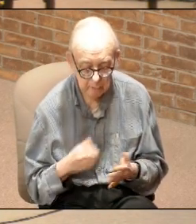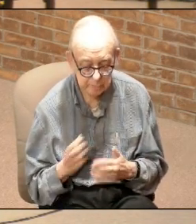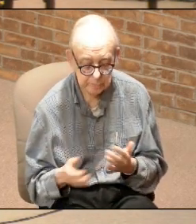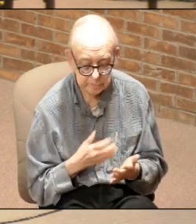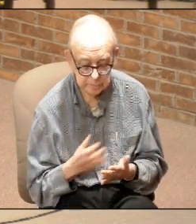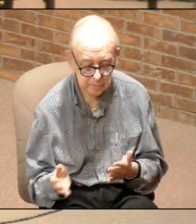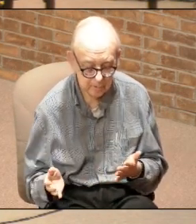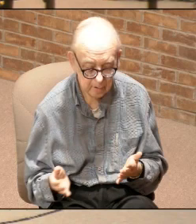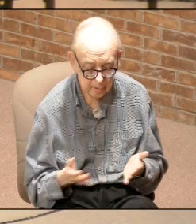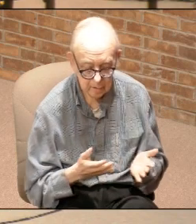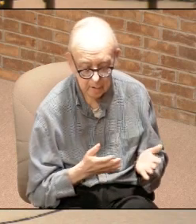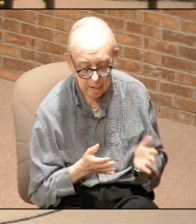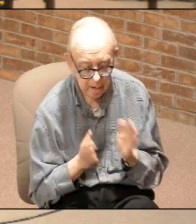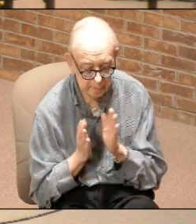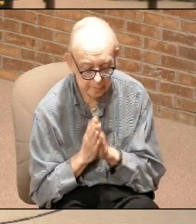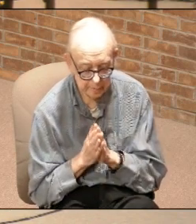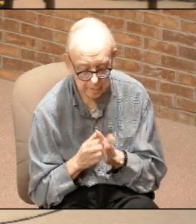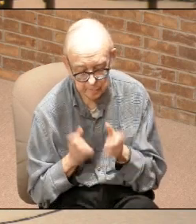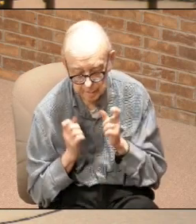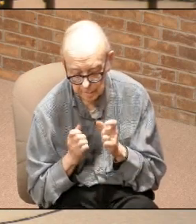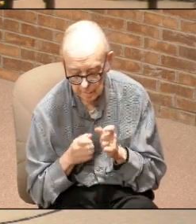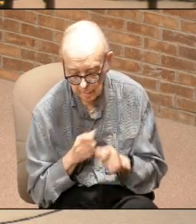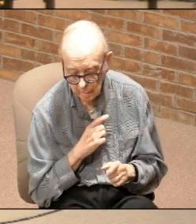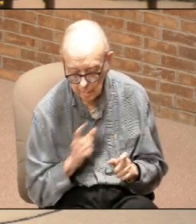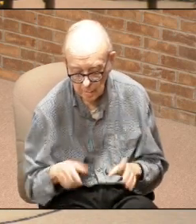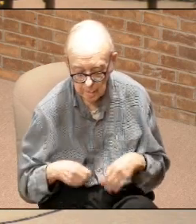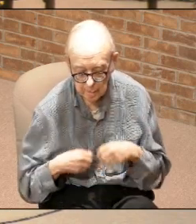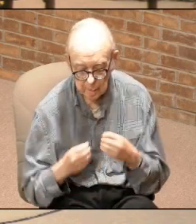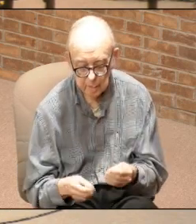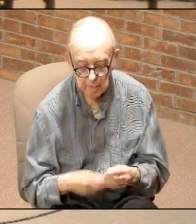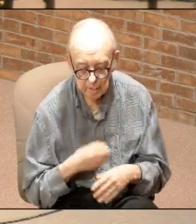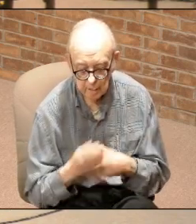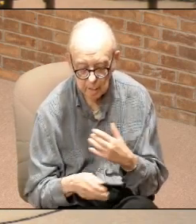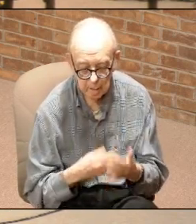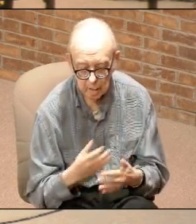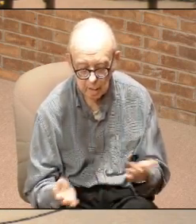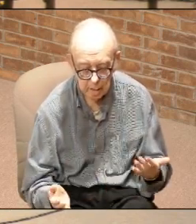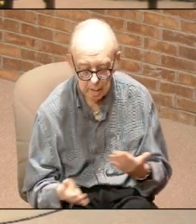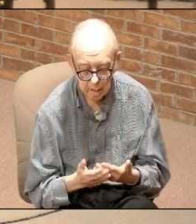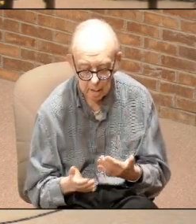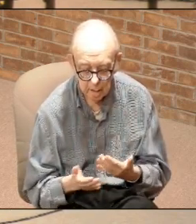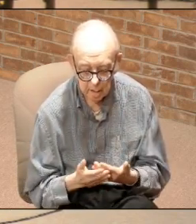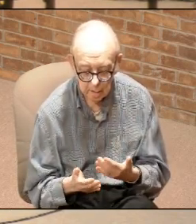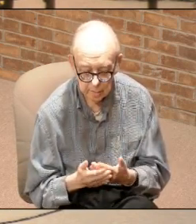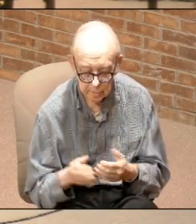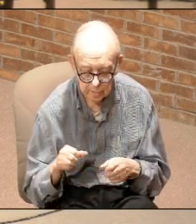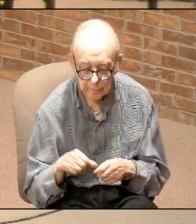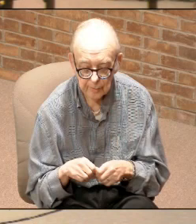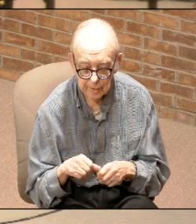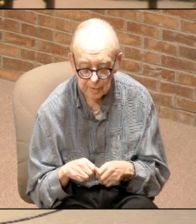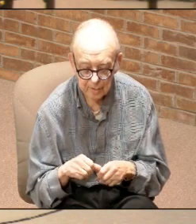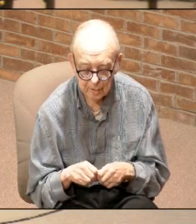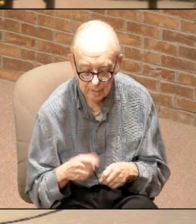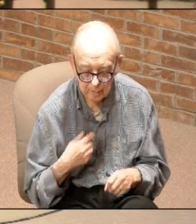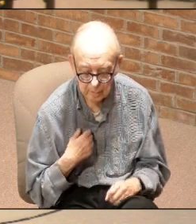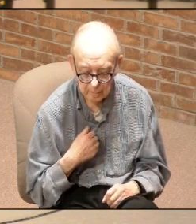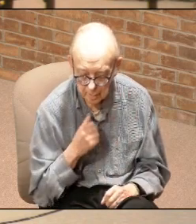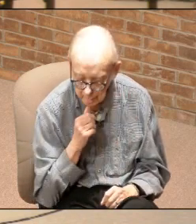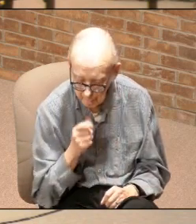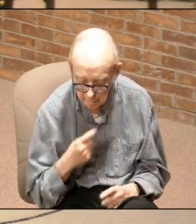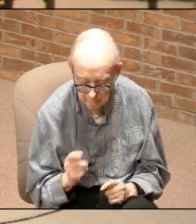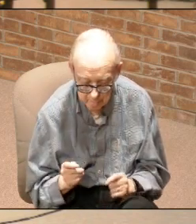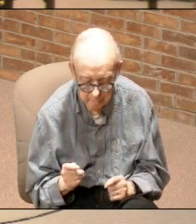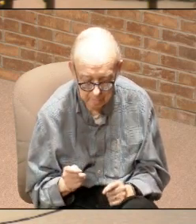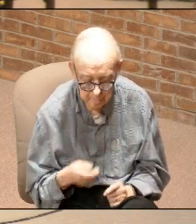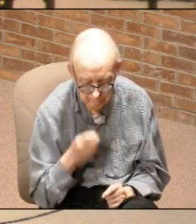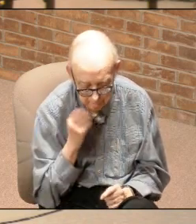is i'm praying real quick lord get me to the next exit the closest closest filling station i am not going to try